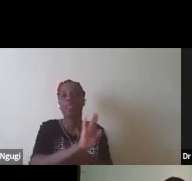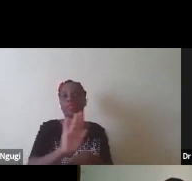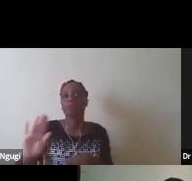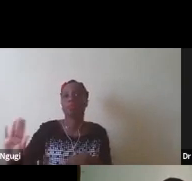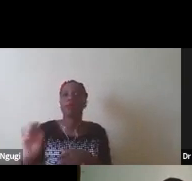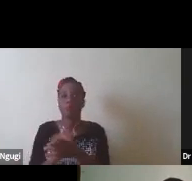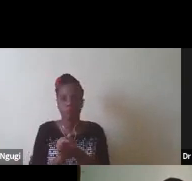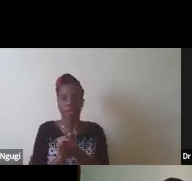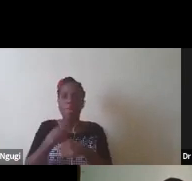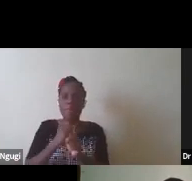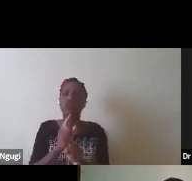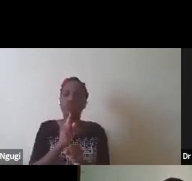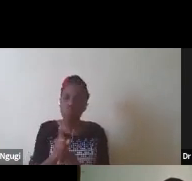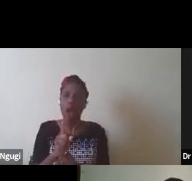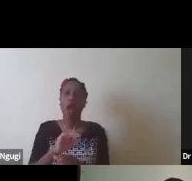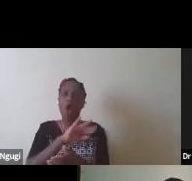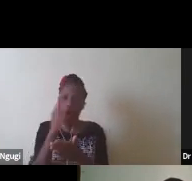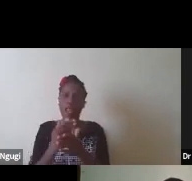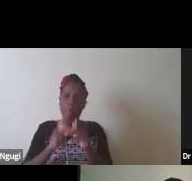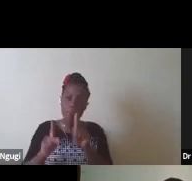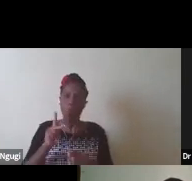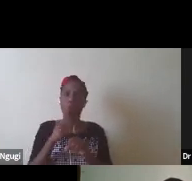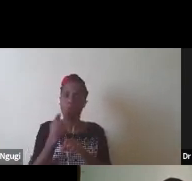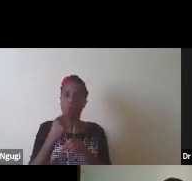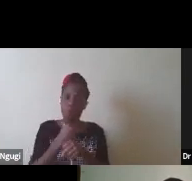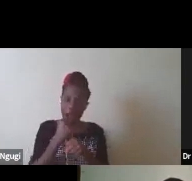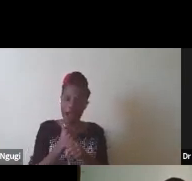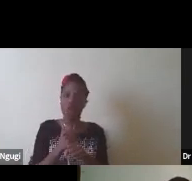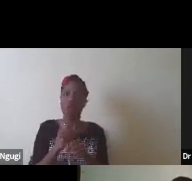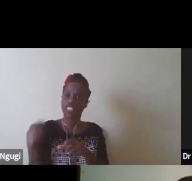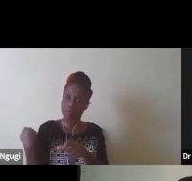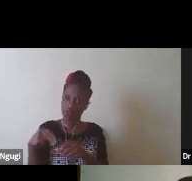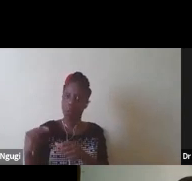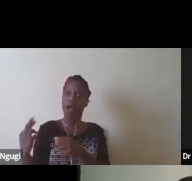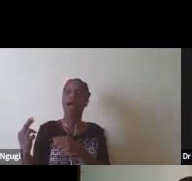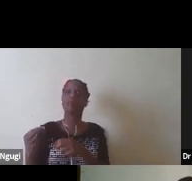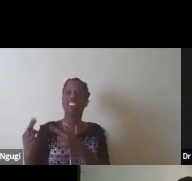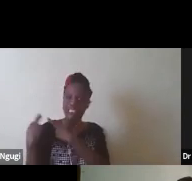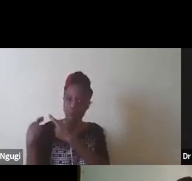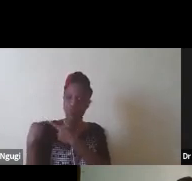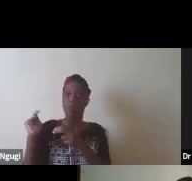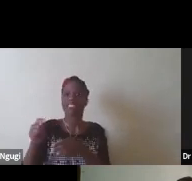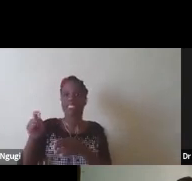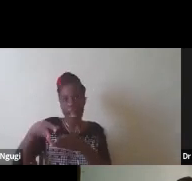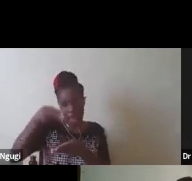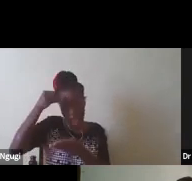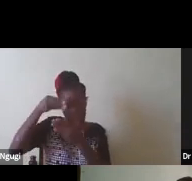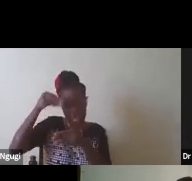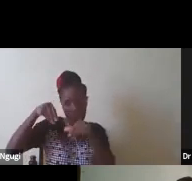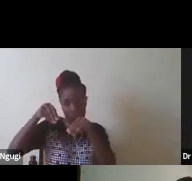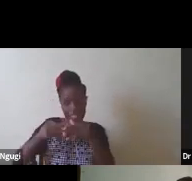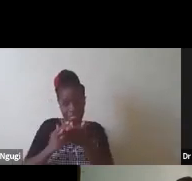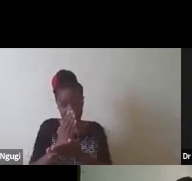part of their curriculum. And in Ghana, what we've done is that we are in link with the regulatory authorities of the